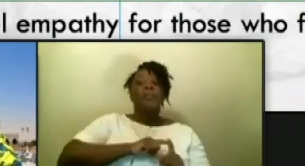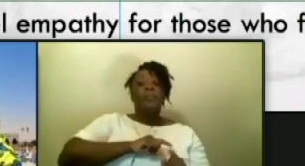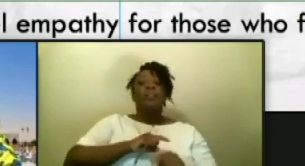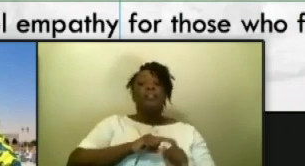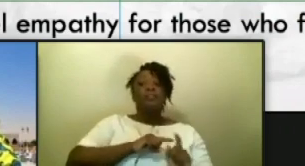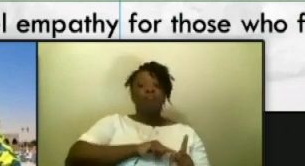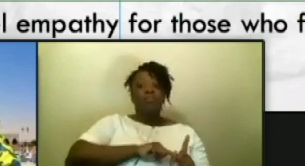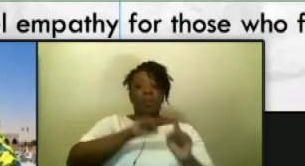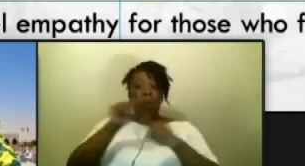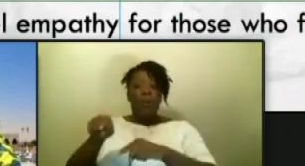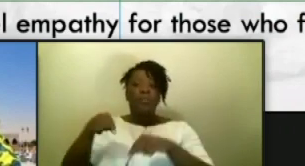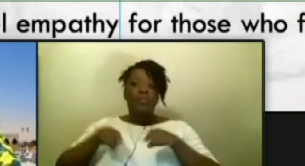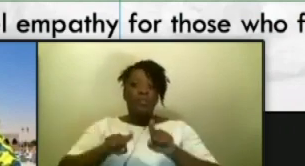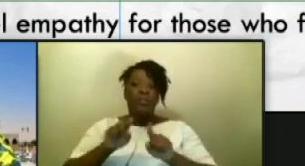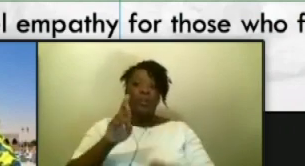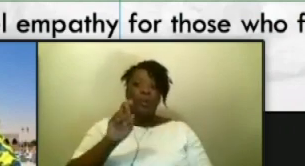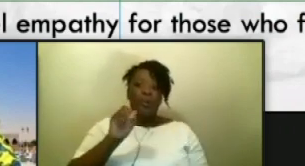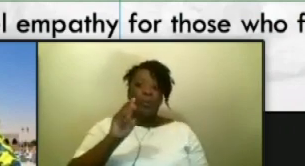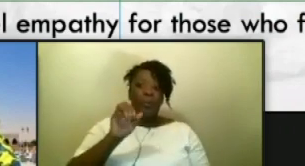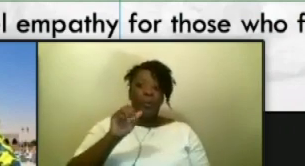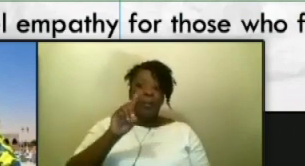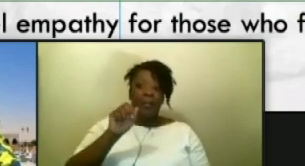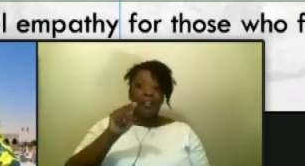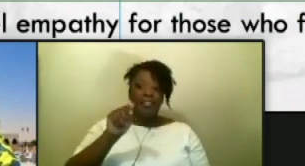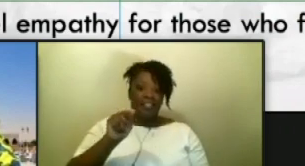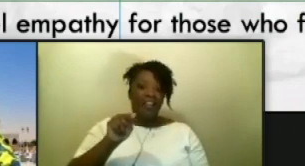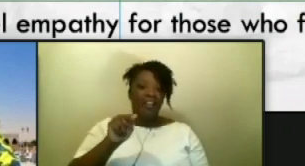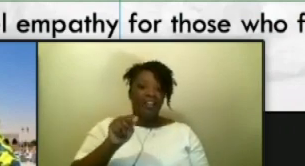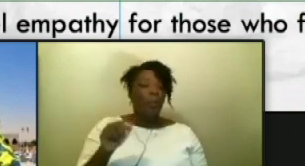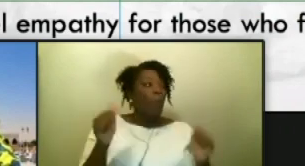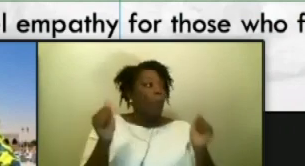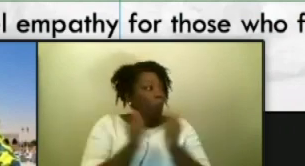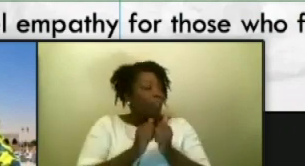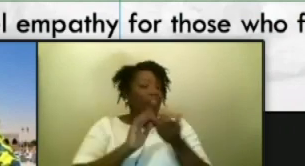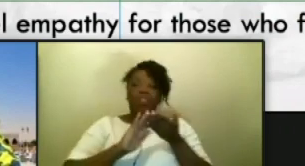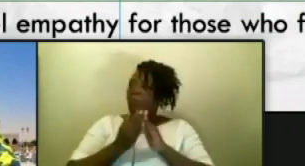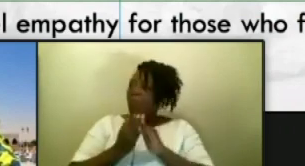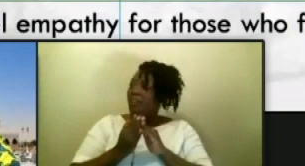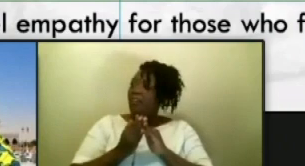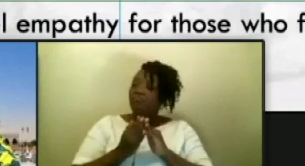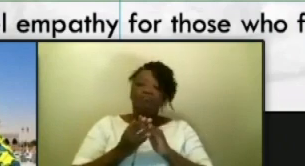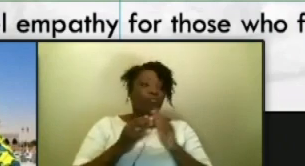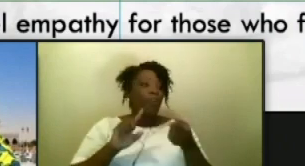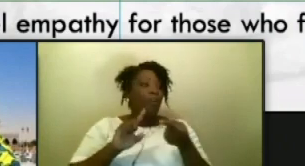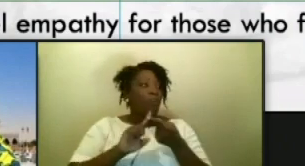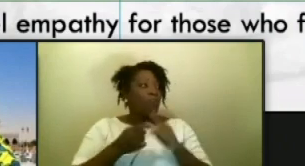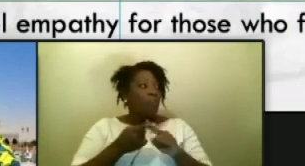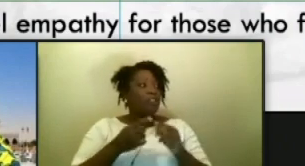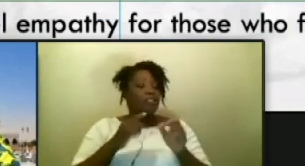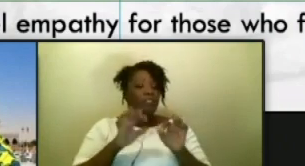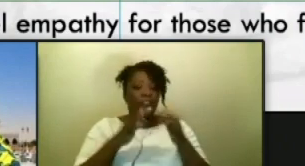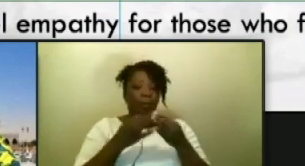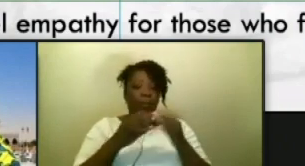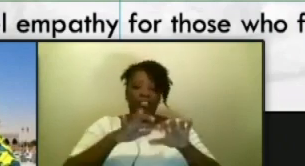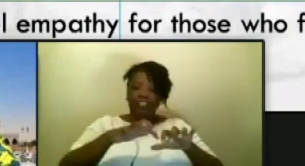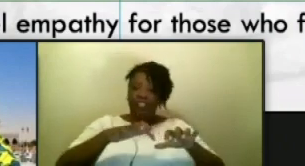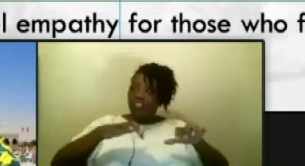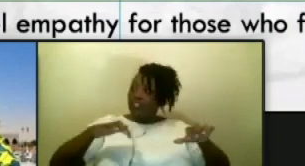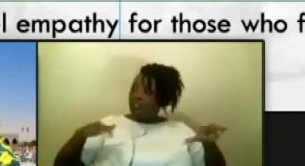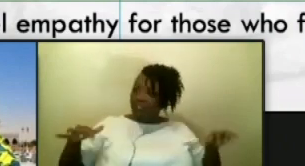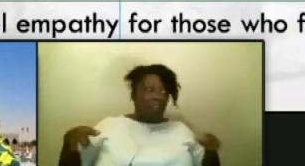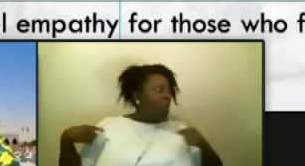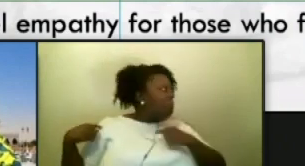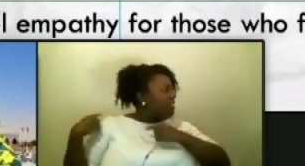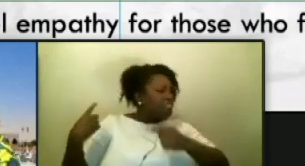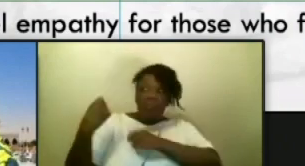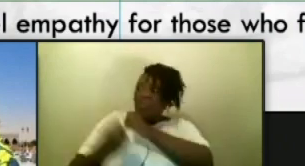to feel even more engaged is by being there in company with your community, your neighbors, friends and family. And a lot of times you're seeing people that you haven't seen all